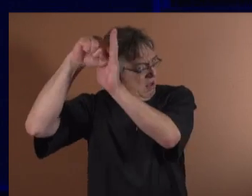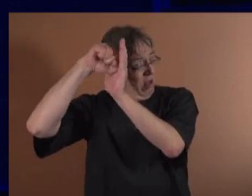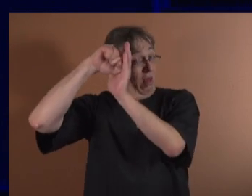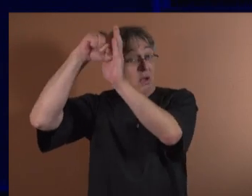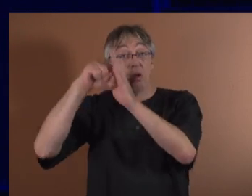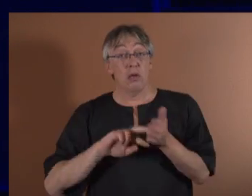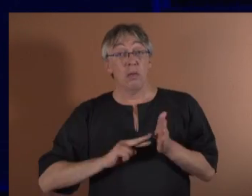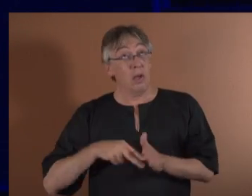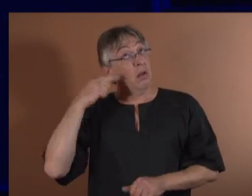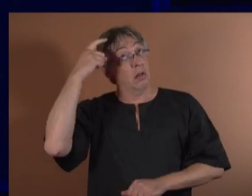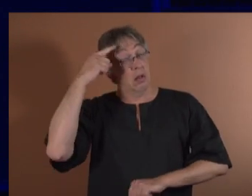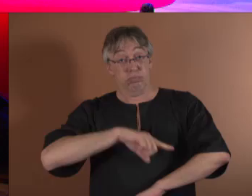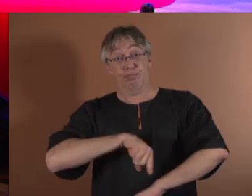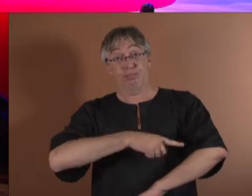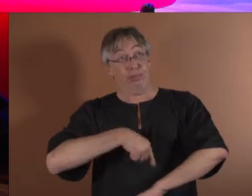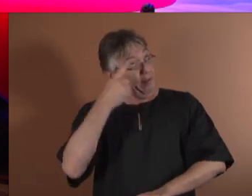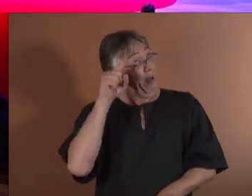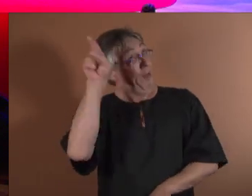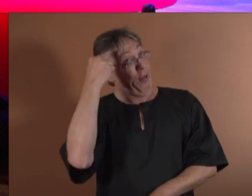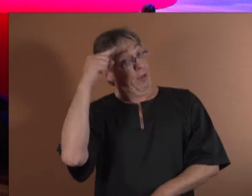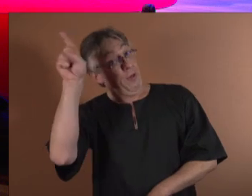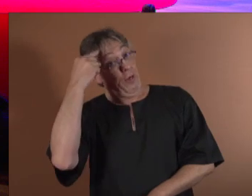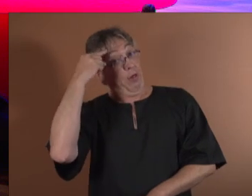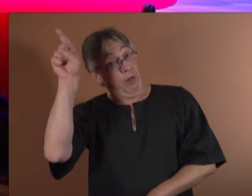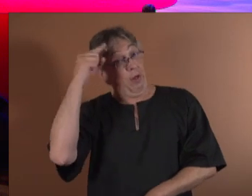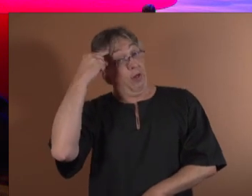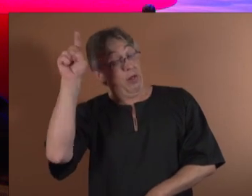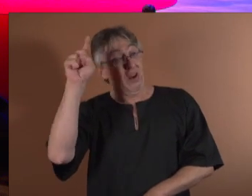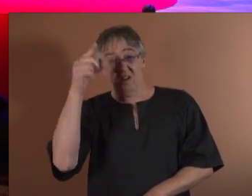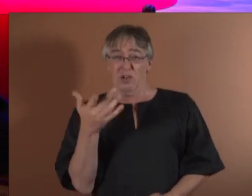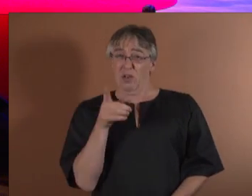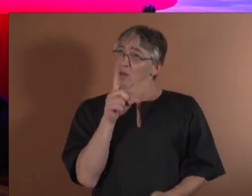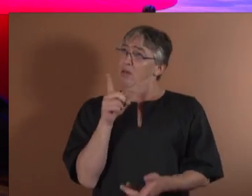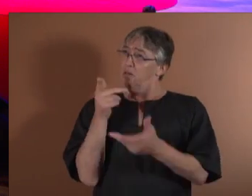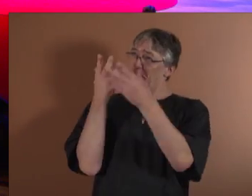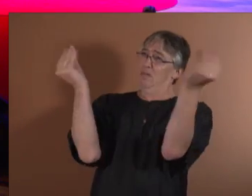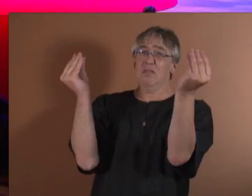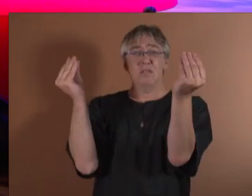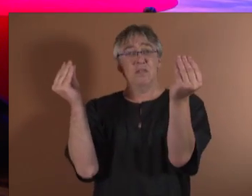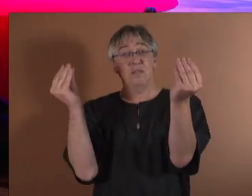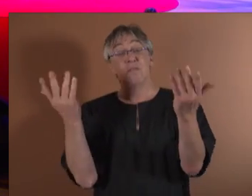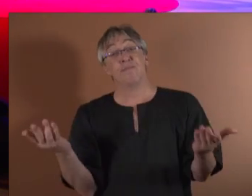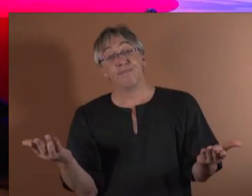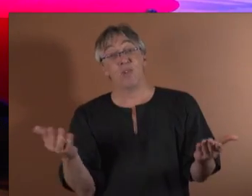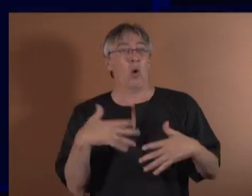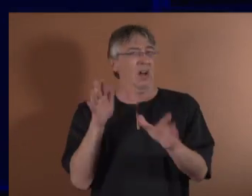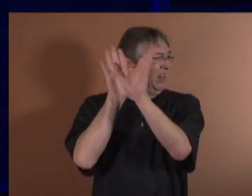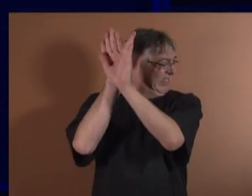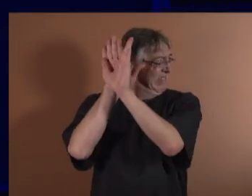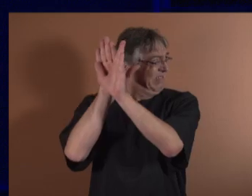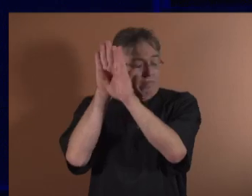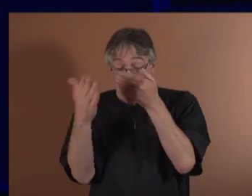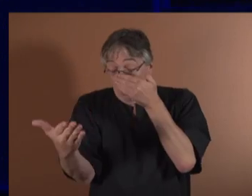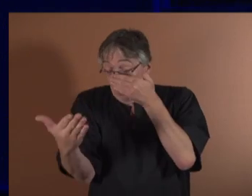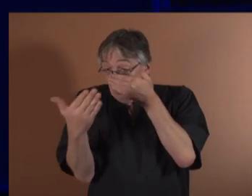it appropriately to be able to be appropriately managing it until, of course, the last minute. How many of